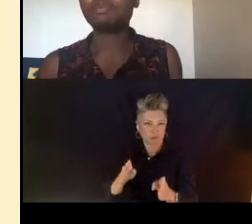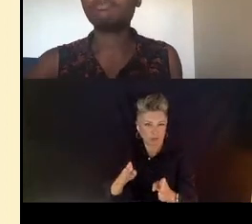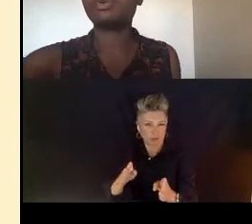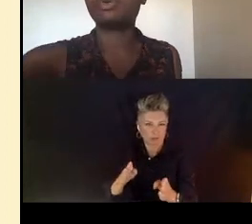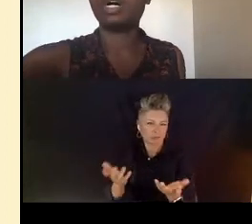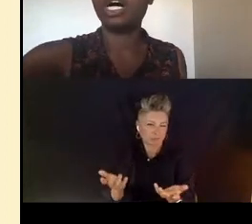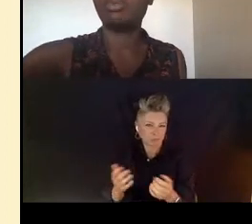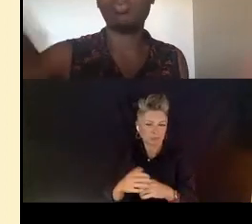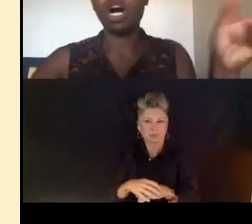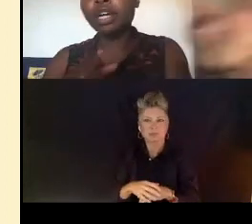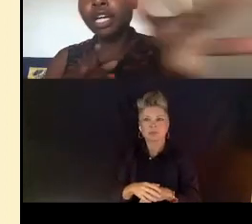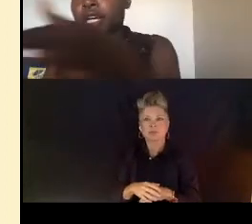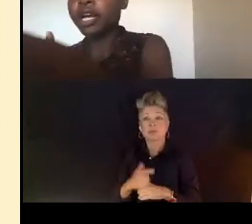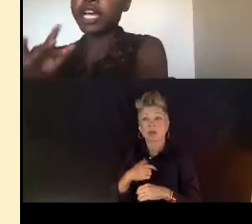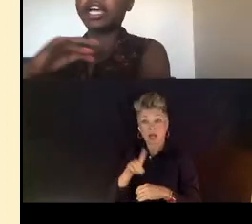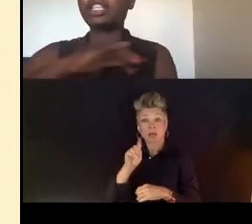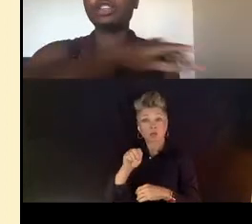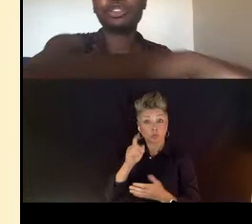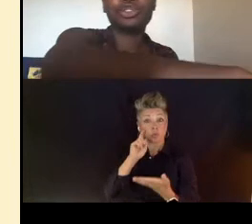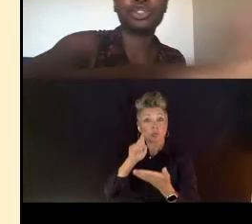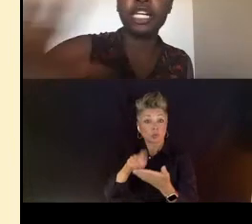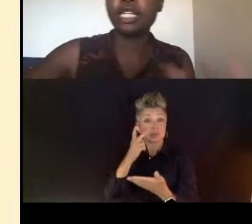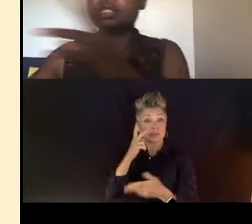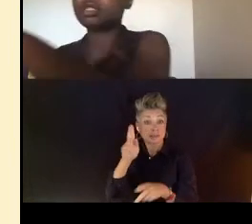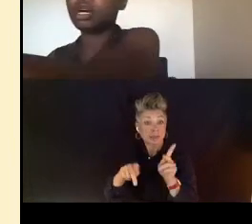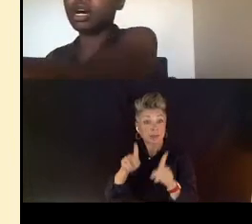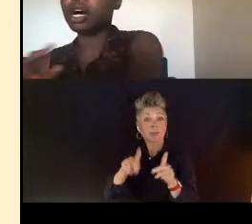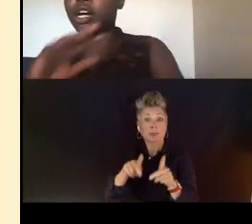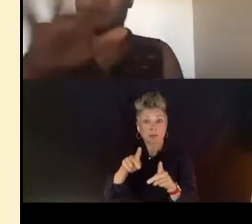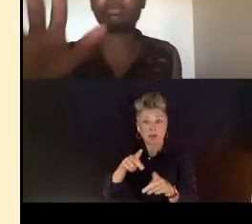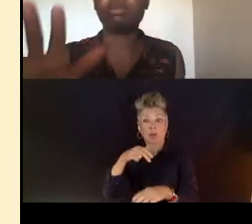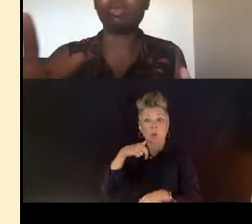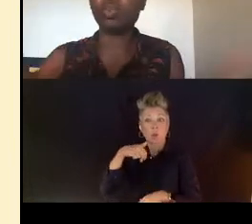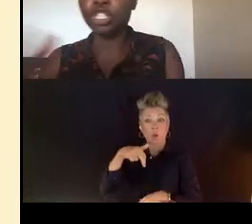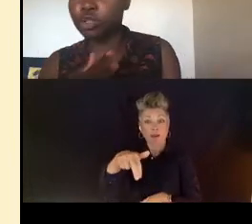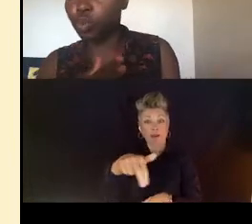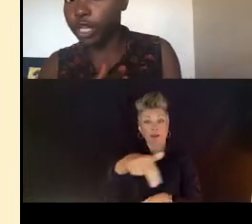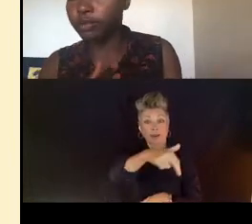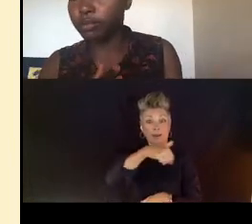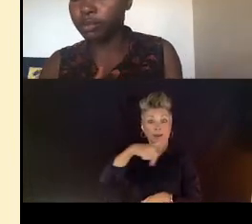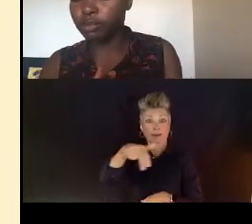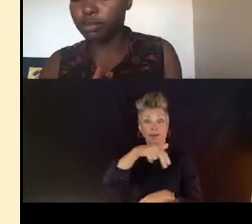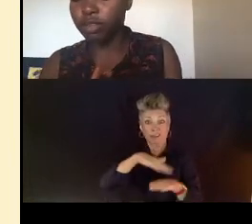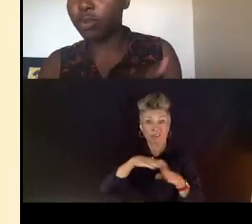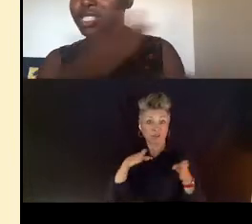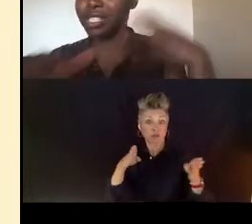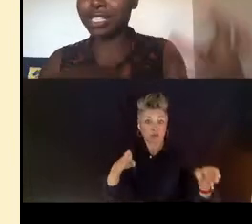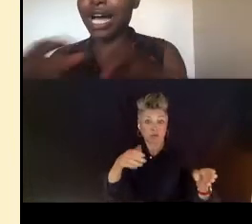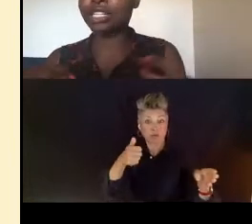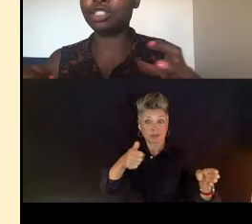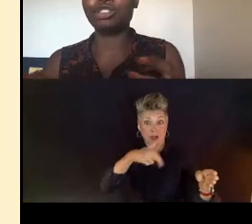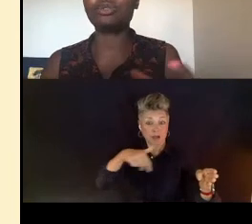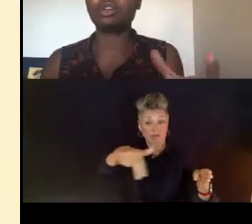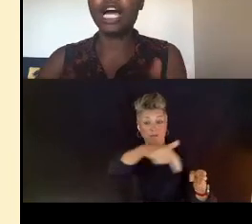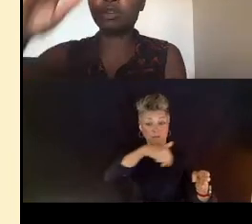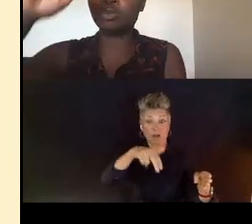see people walking in the street, which is what it was designed